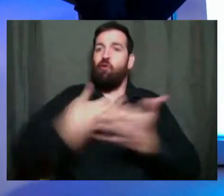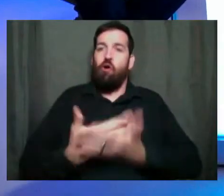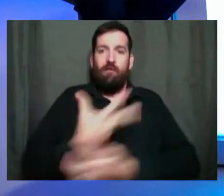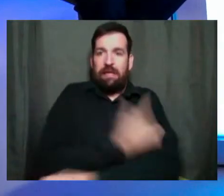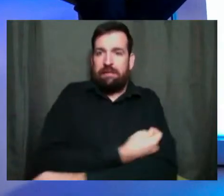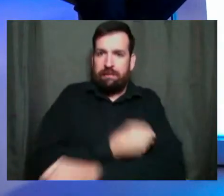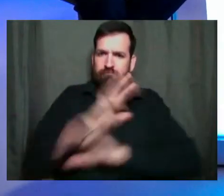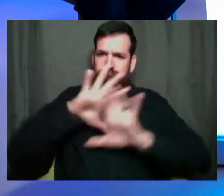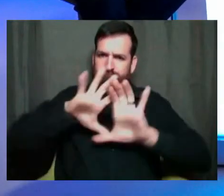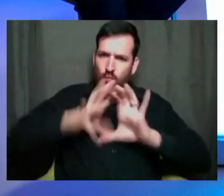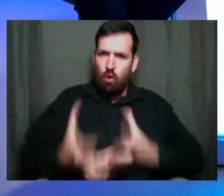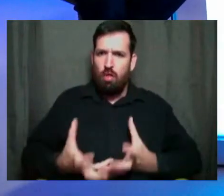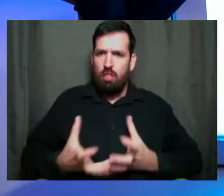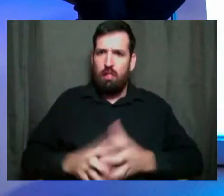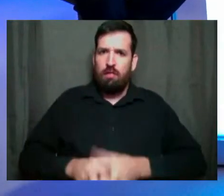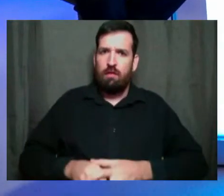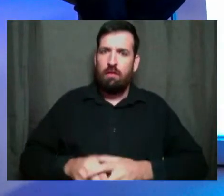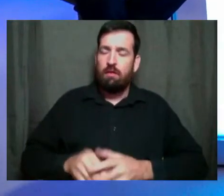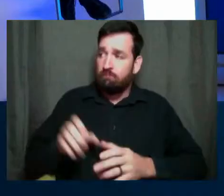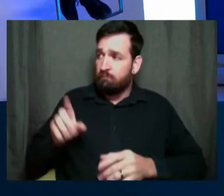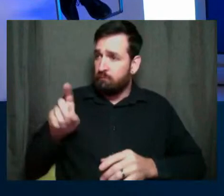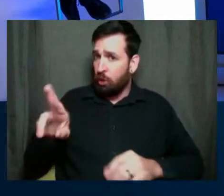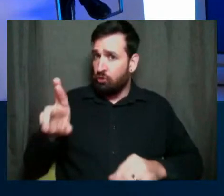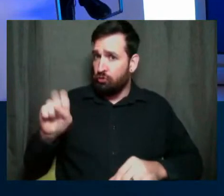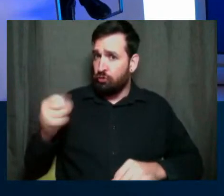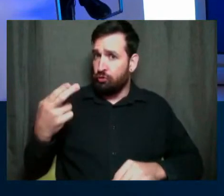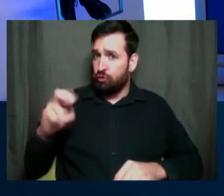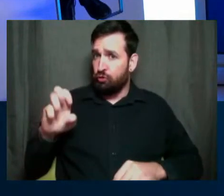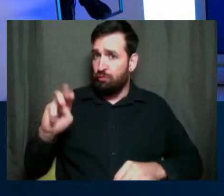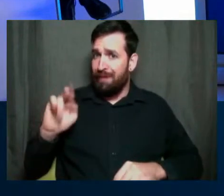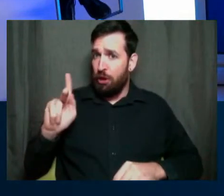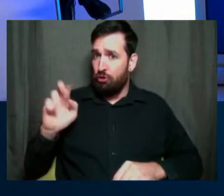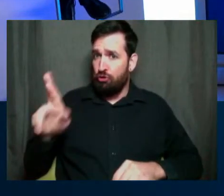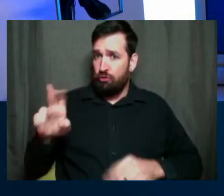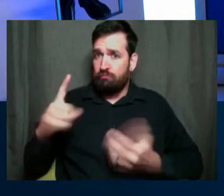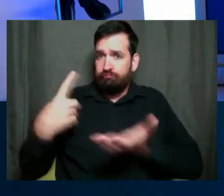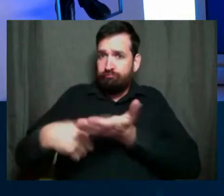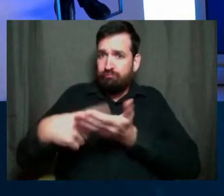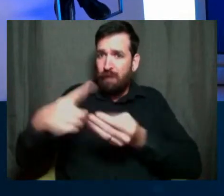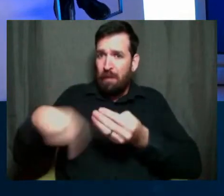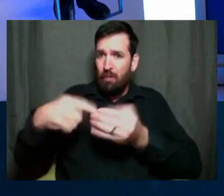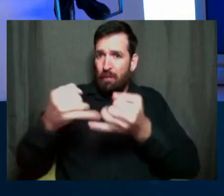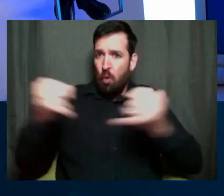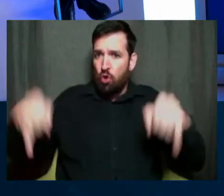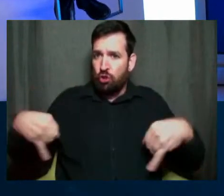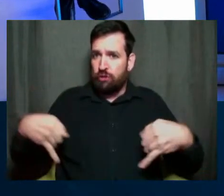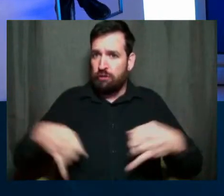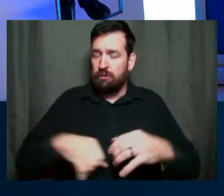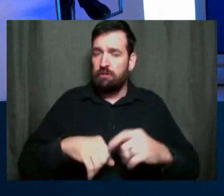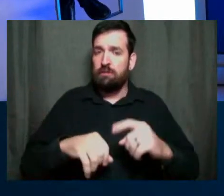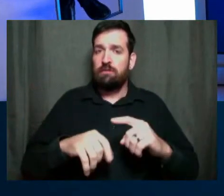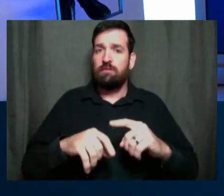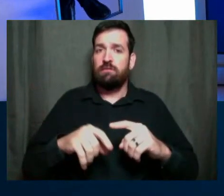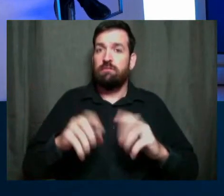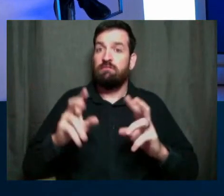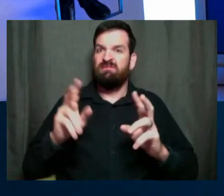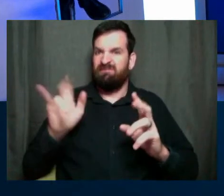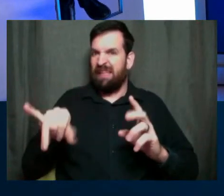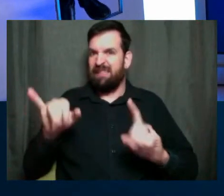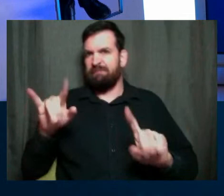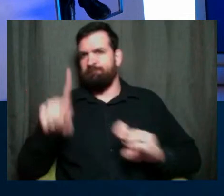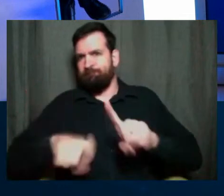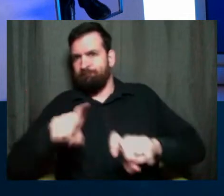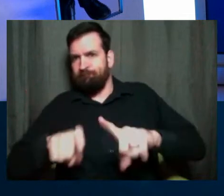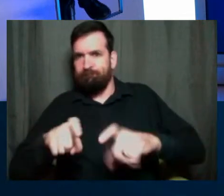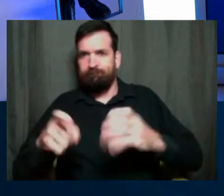you a question? And Dr. Shoemaker, jump in here on this as well when you talk about the borders. I have a feeling people are going to ask that question because I think that's the go-to. Close the borders. Close